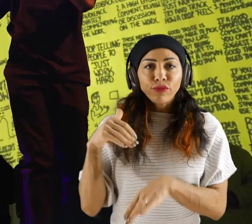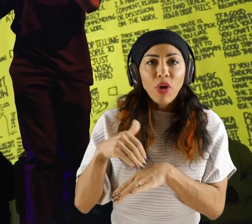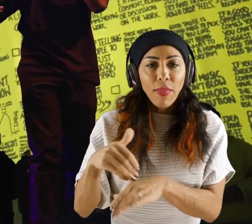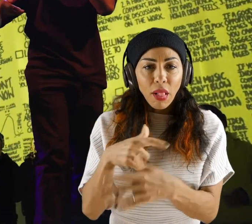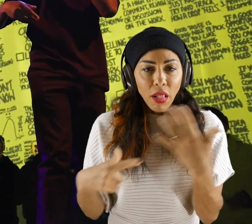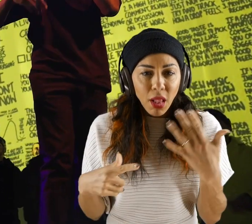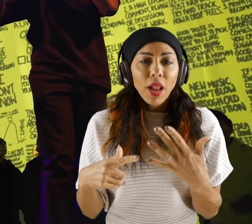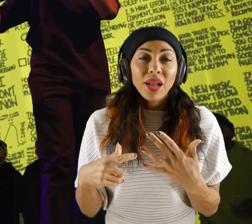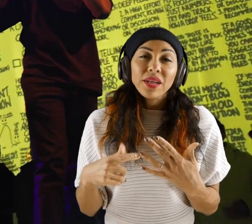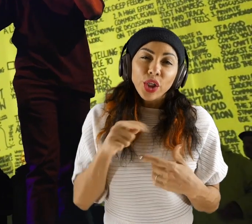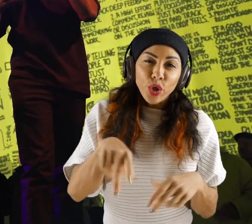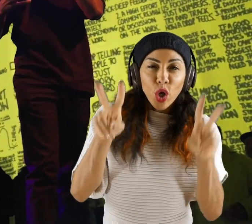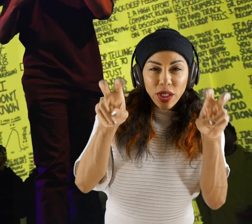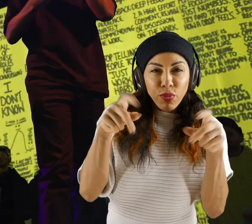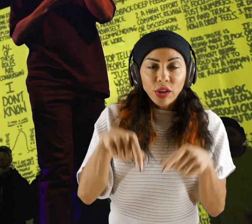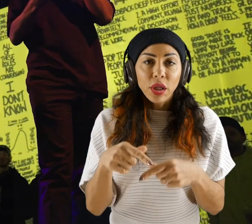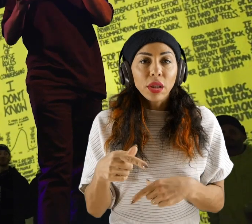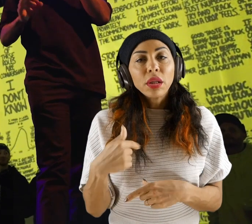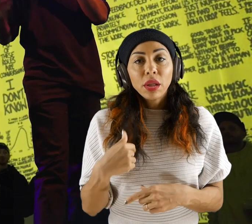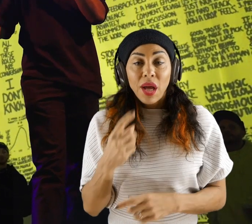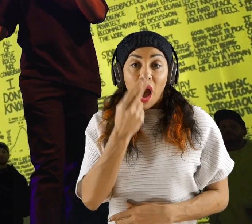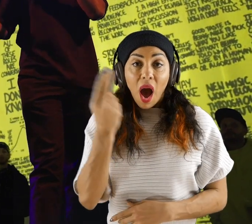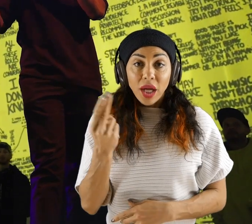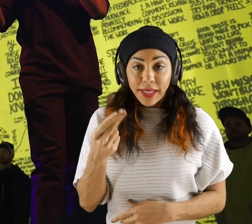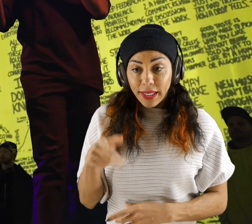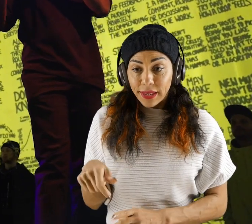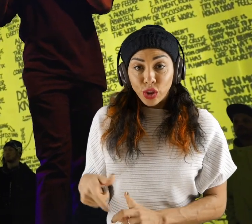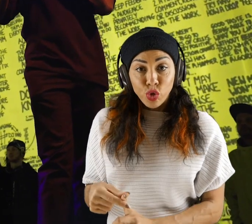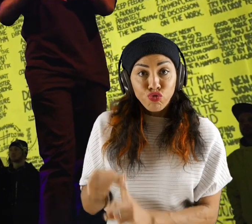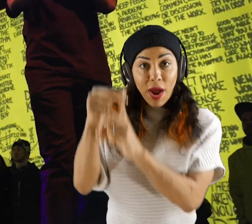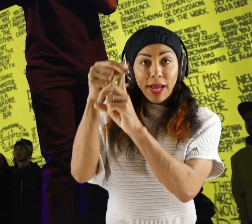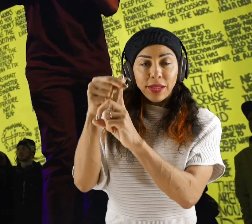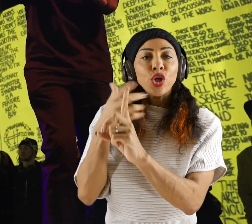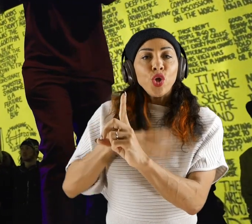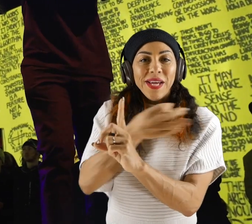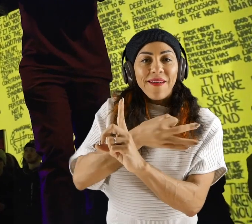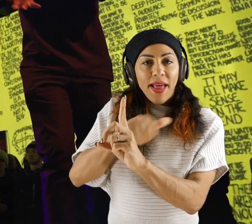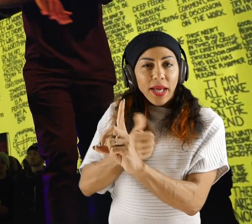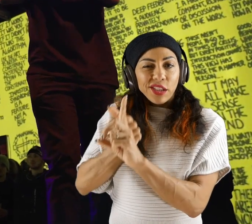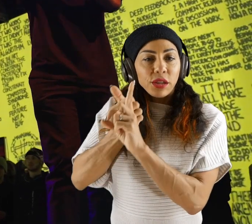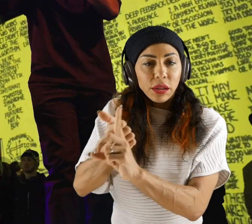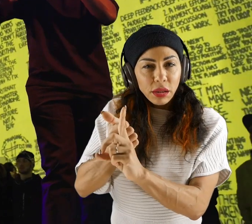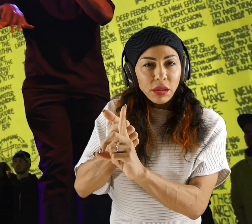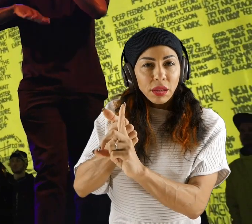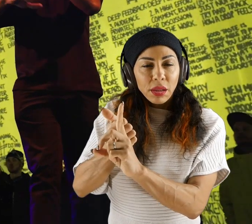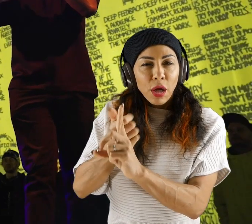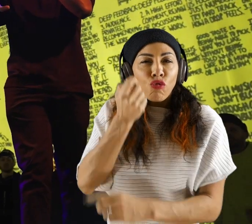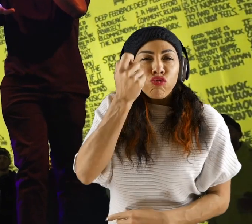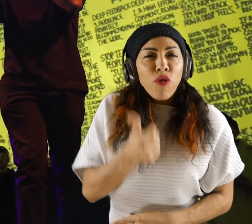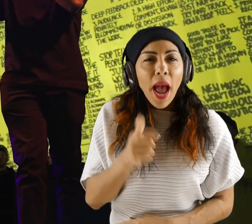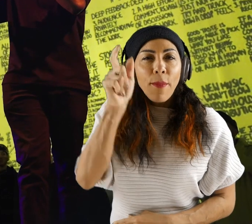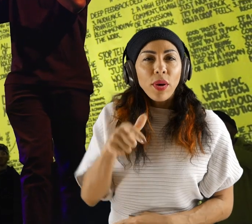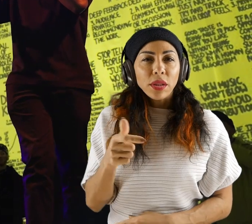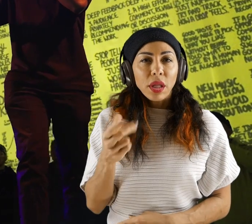to Raise an Artist came from. It was like, no, it's rare that someone just comes out of nowhere. They've always come from something, some sort of plane